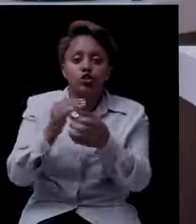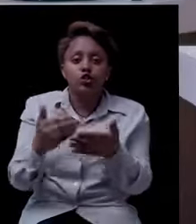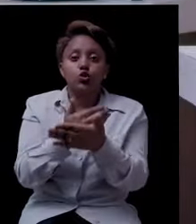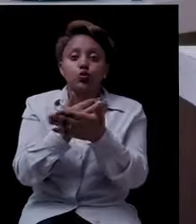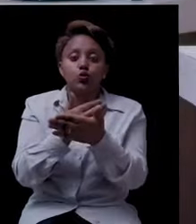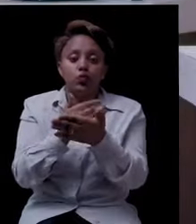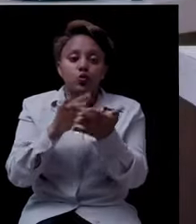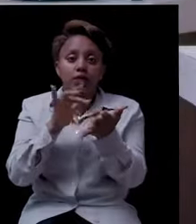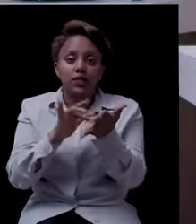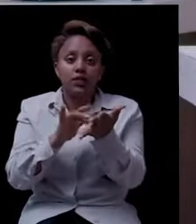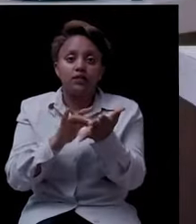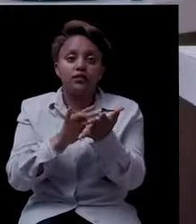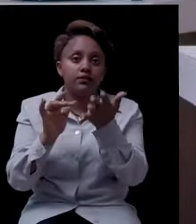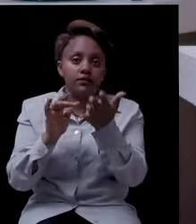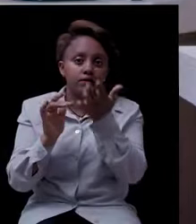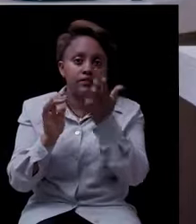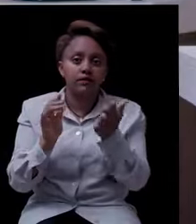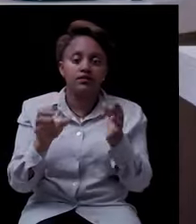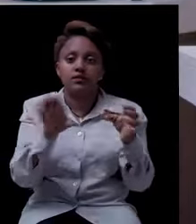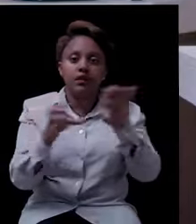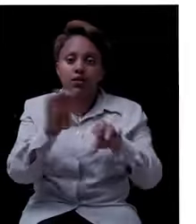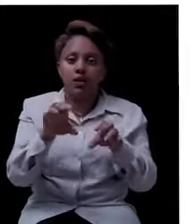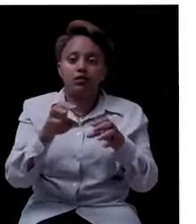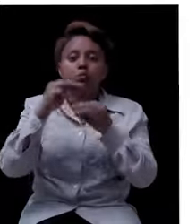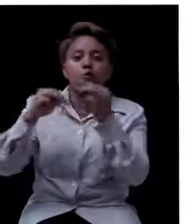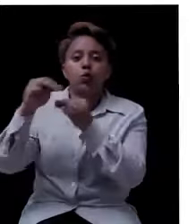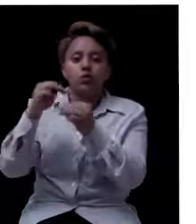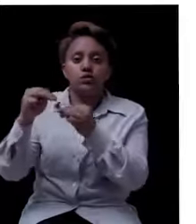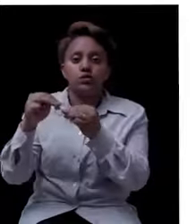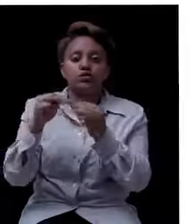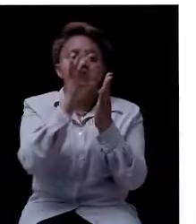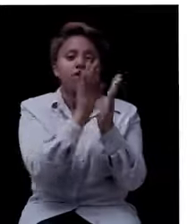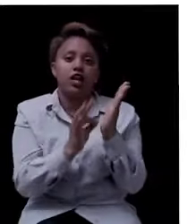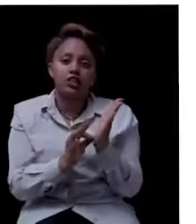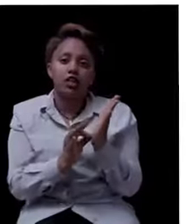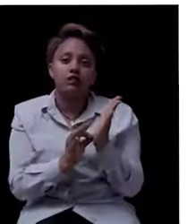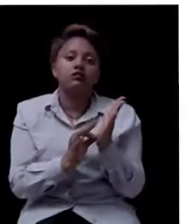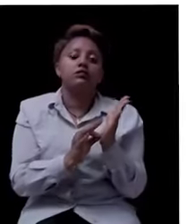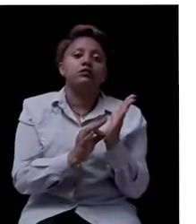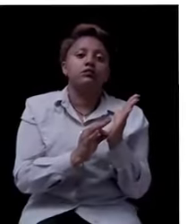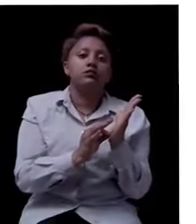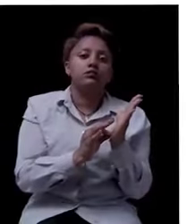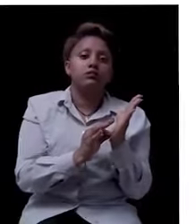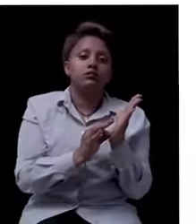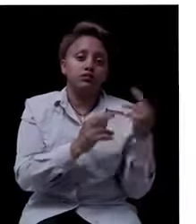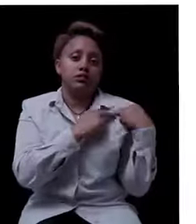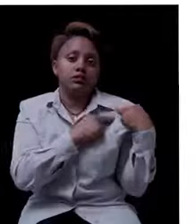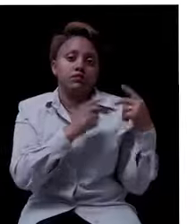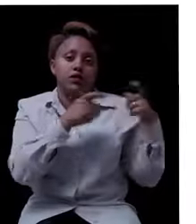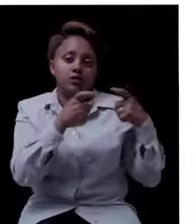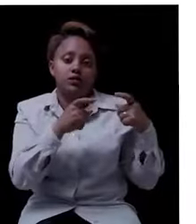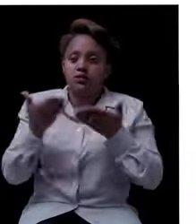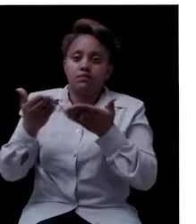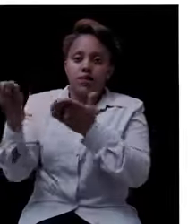the discovery of new medical drugs by unlocking the complex structure of chemical molecules. Financial trading,